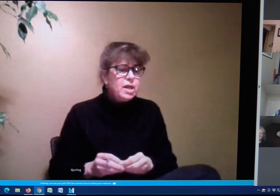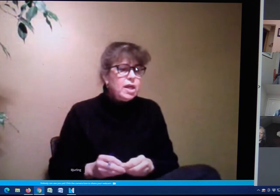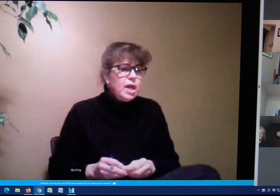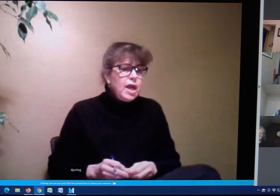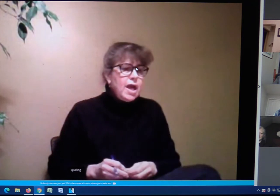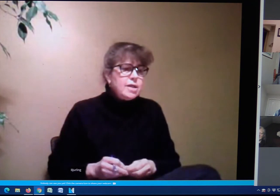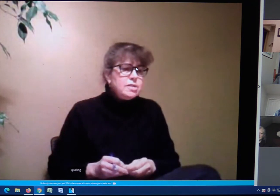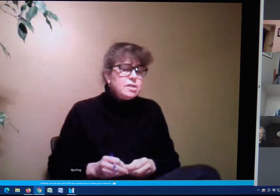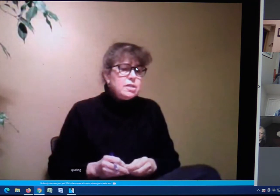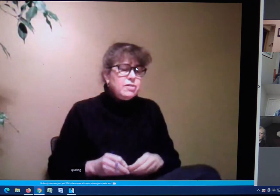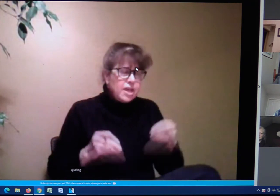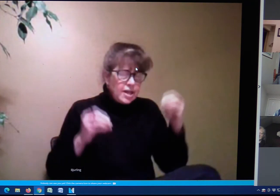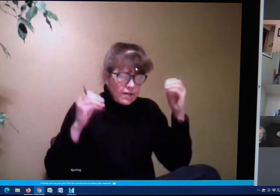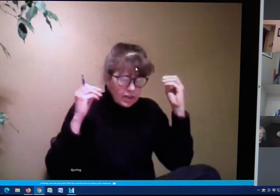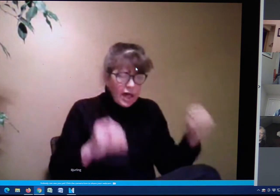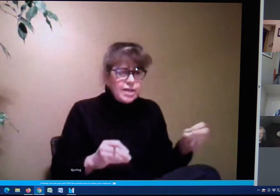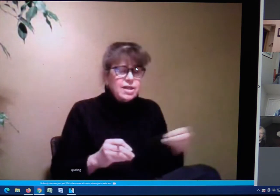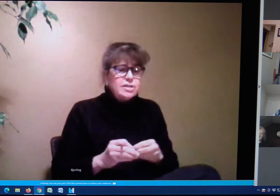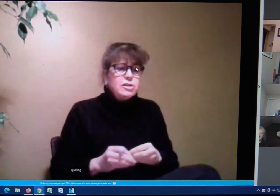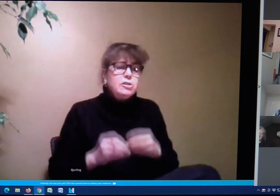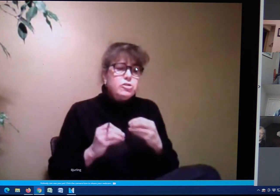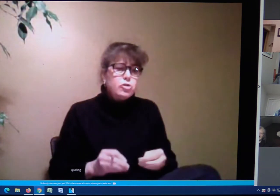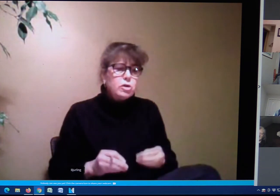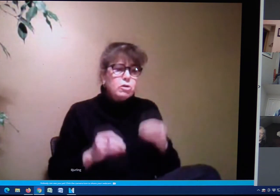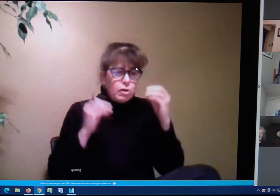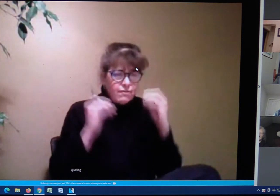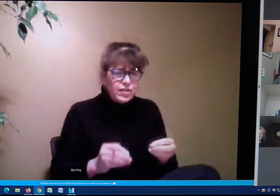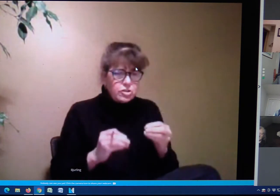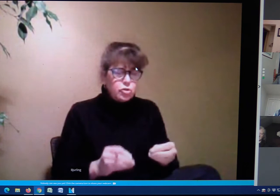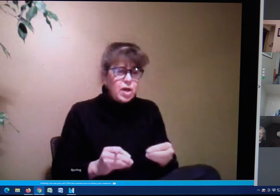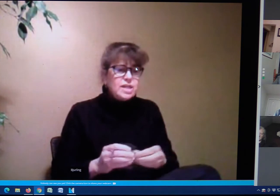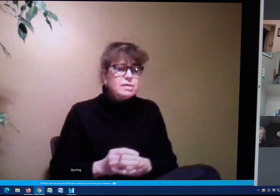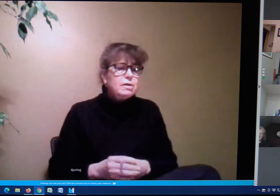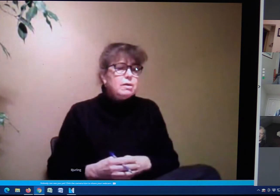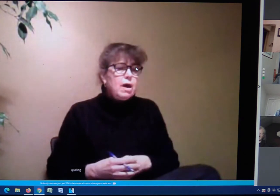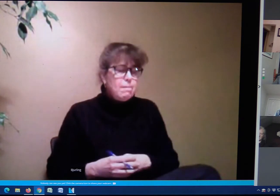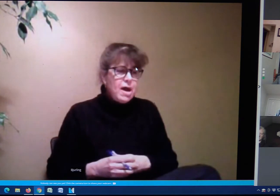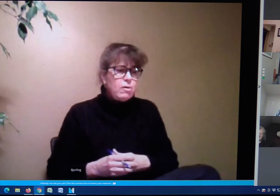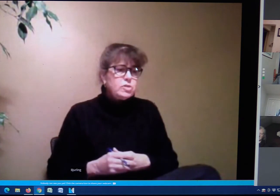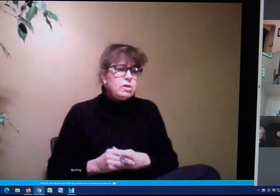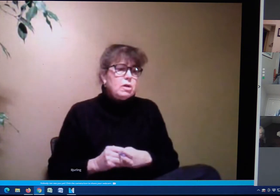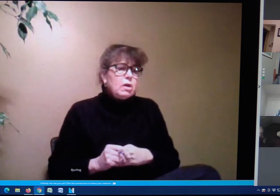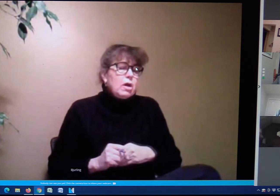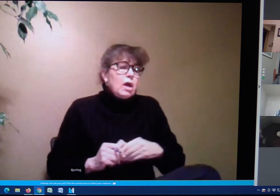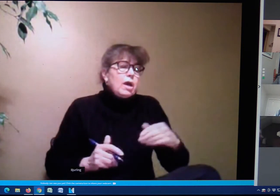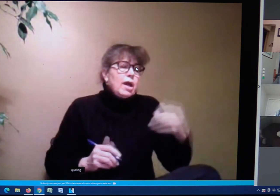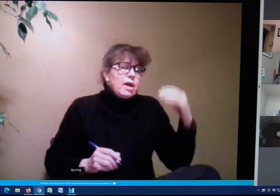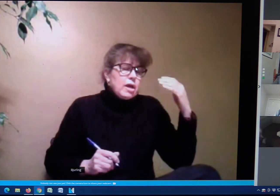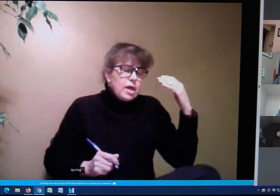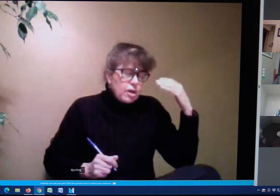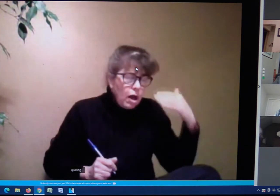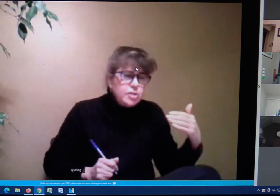population. And they have aligned that to the historical fixed rate amount.